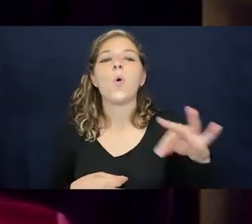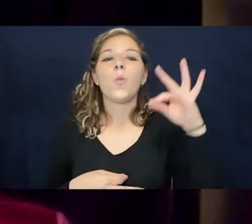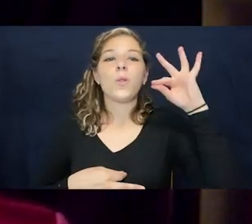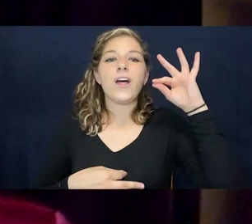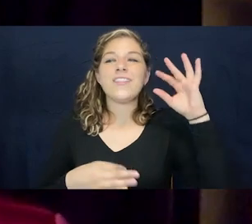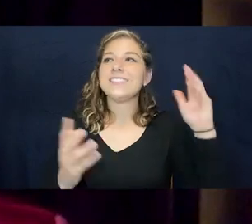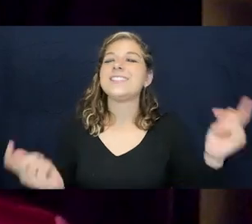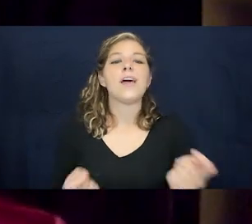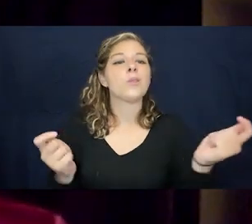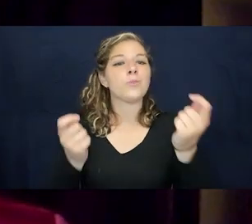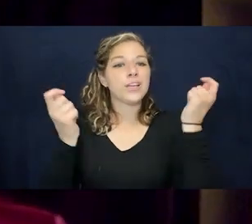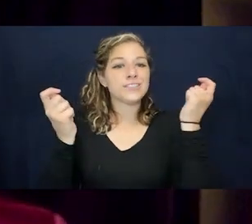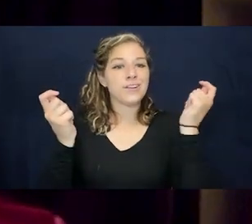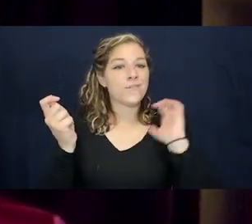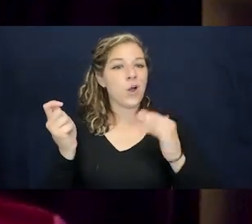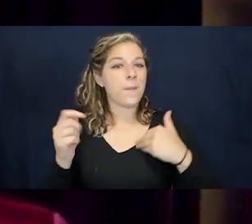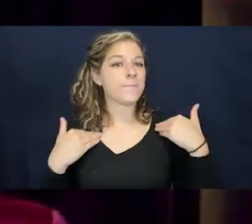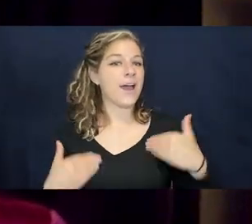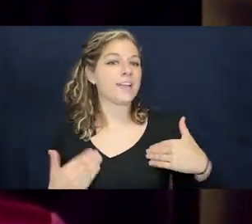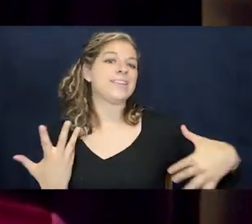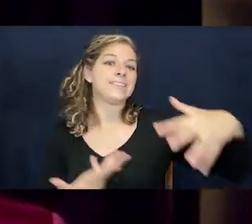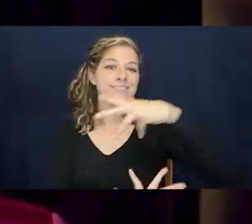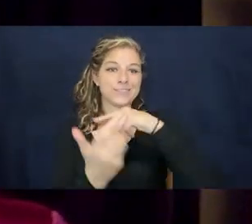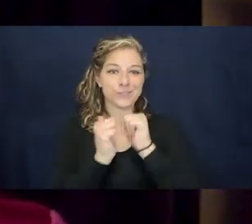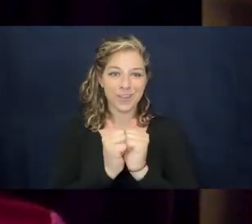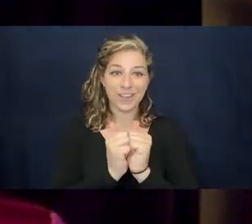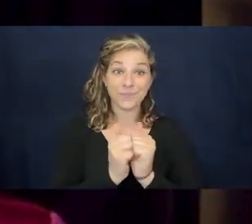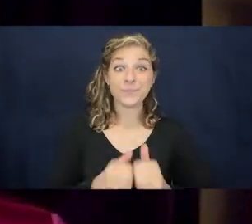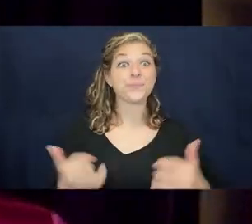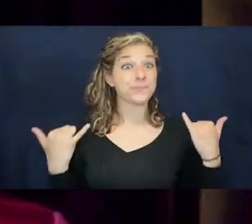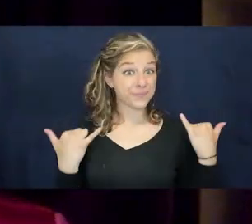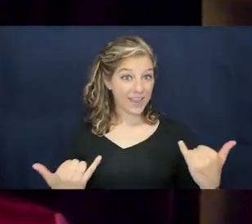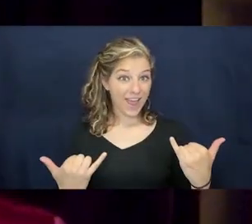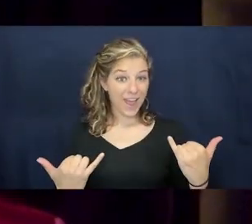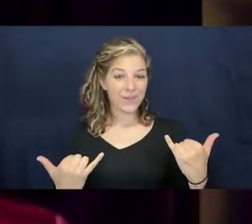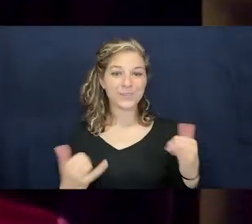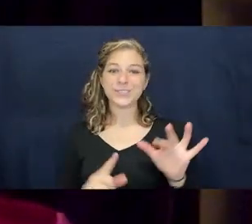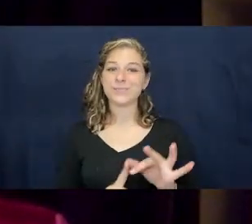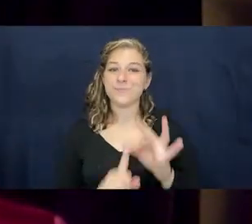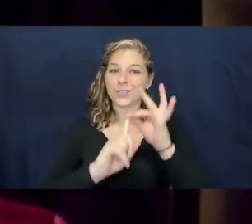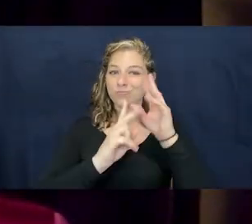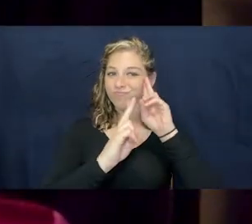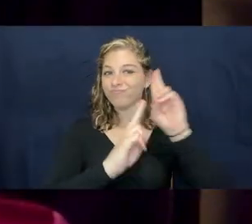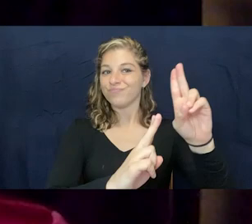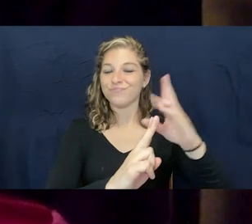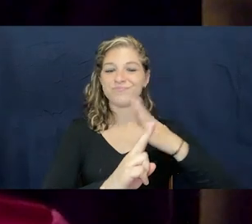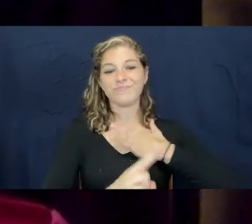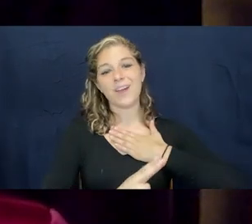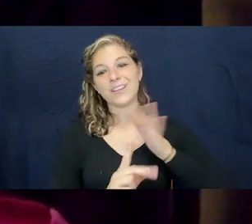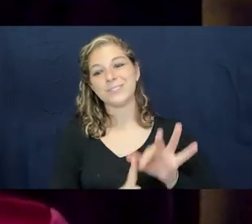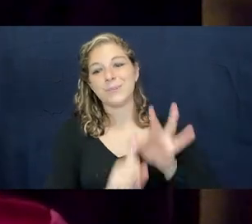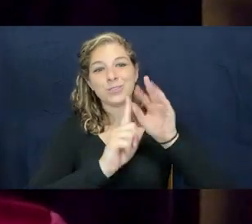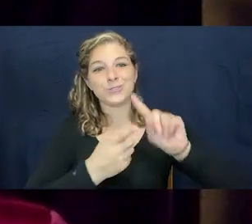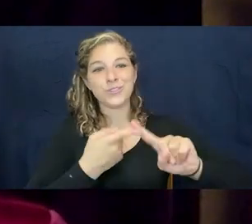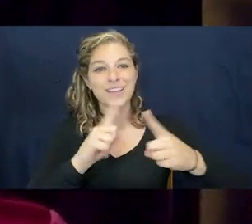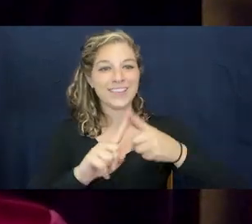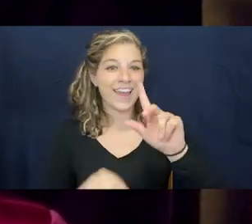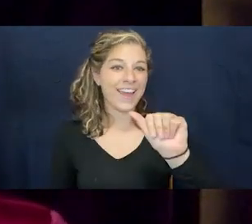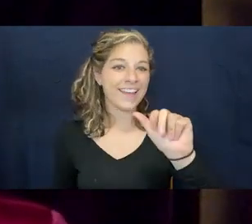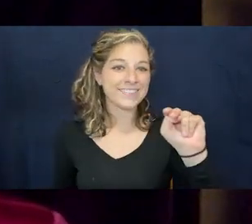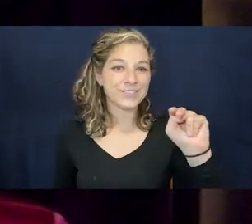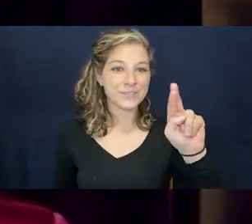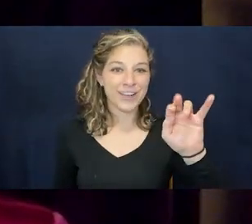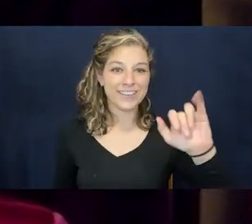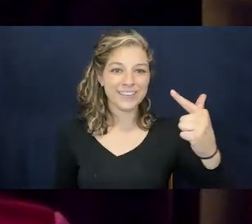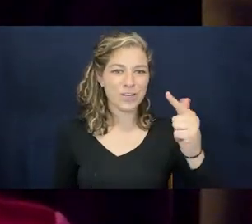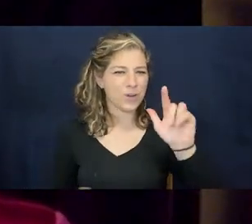was the expression of the human soul and the celebration of our bodies. And now, a special